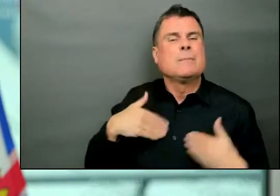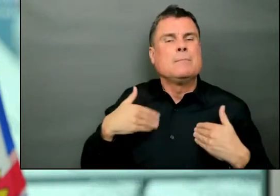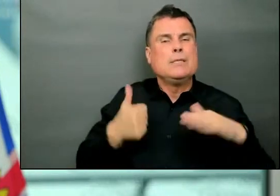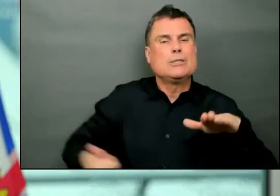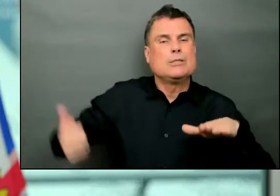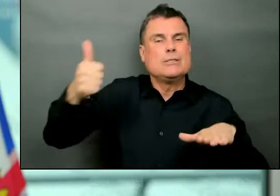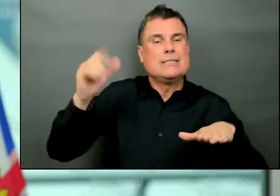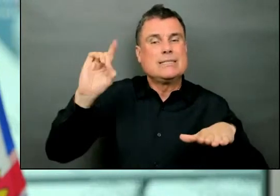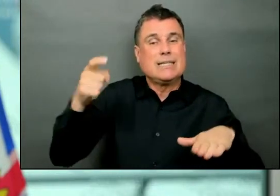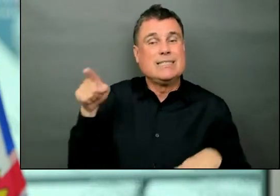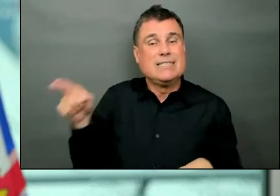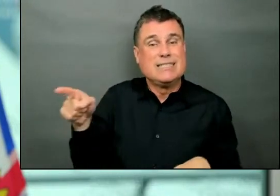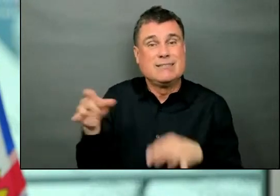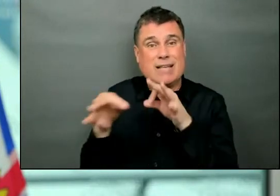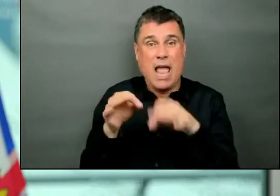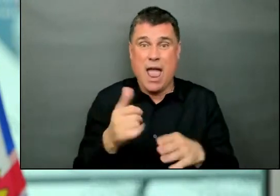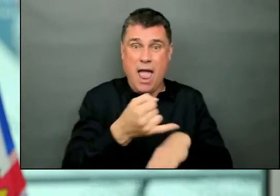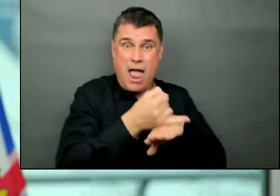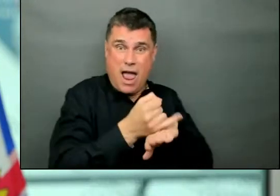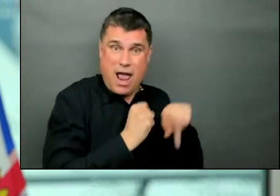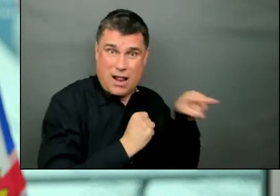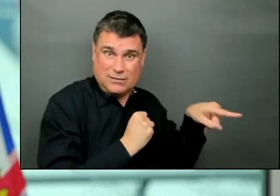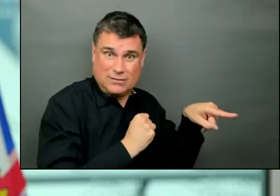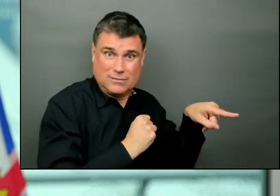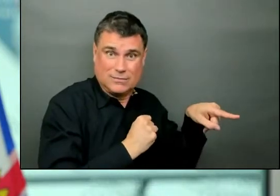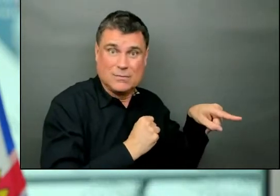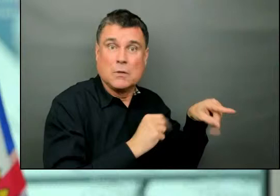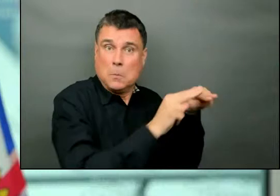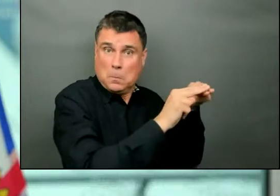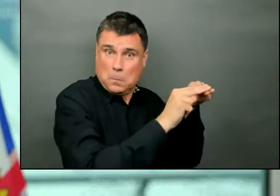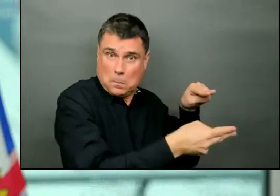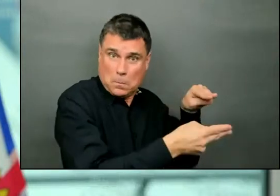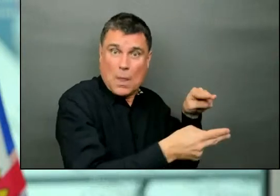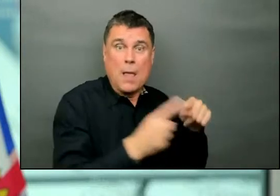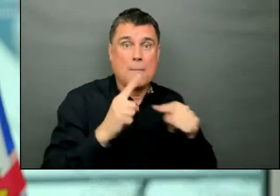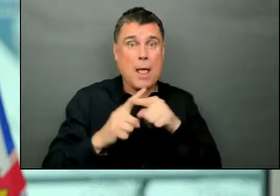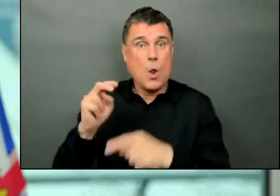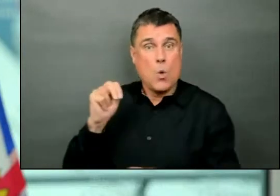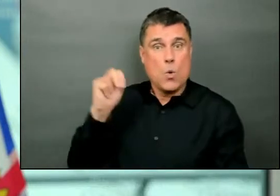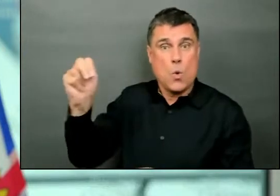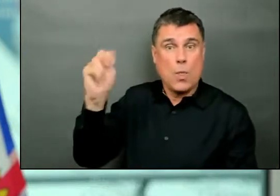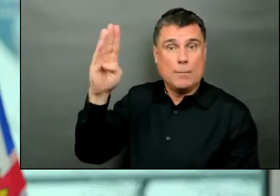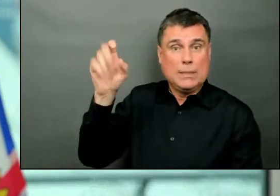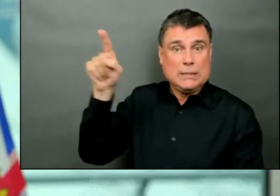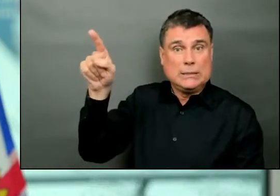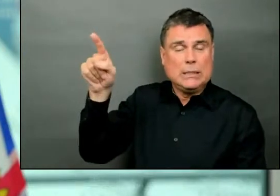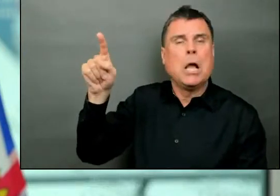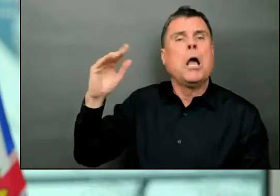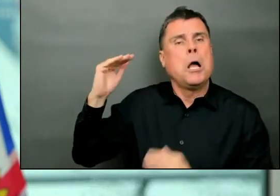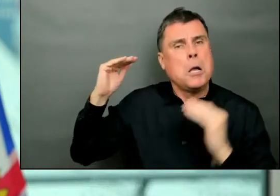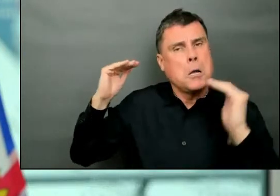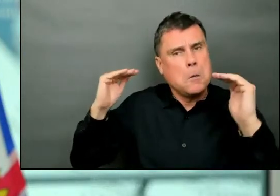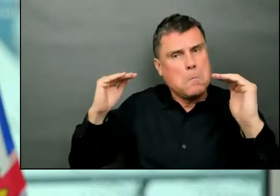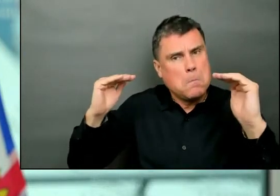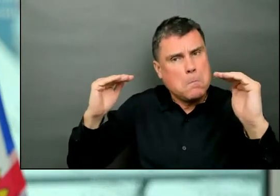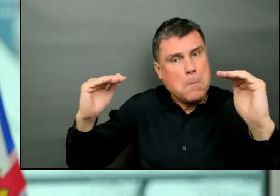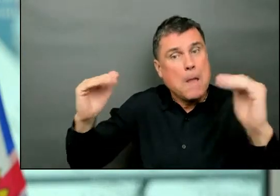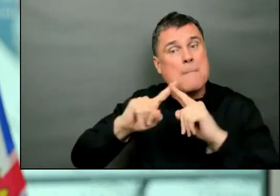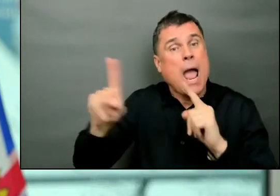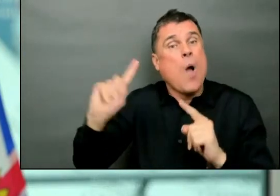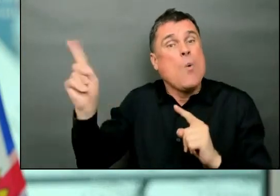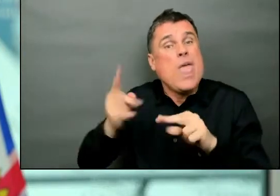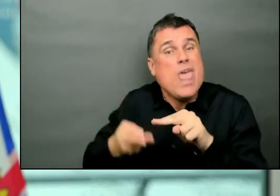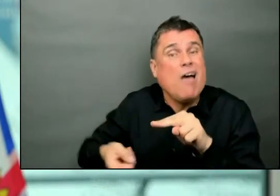Health, and it's sort of leveled off in the north, but we've had an uptick again, mostly in the lower mainland.